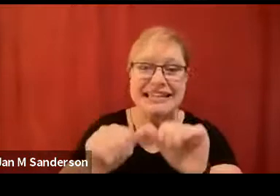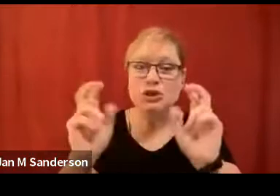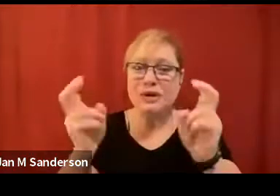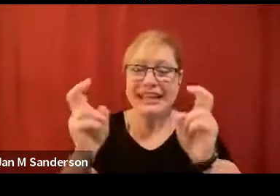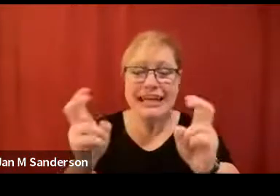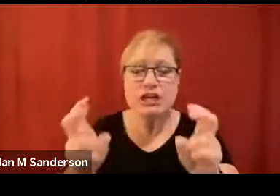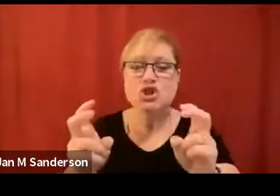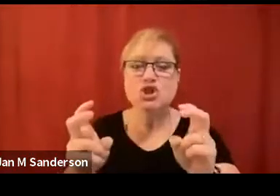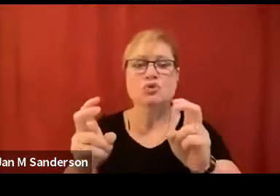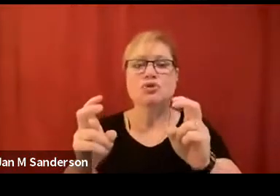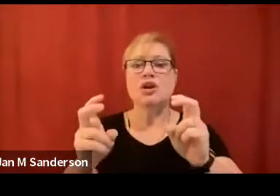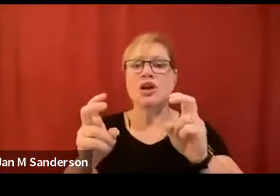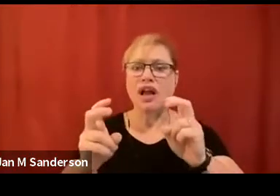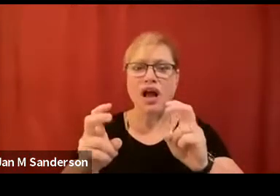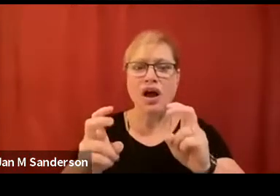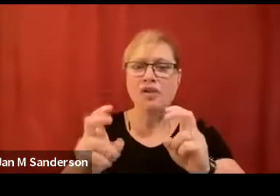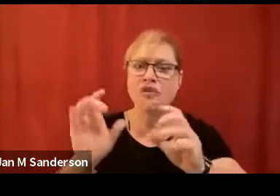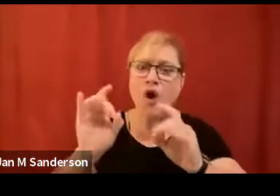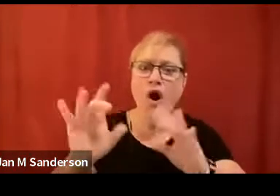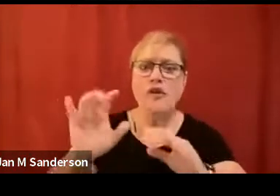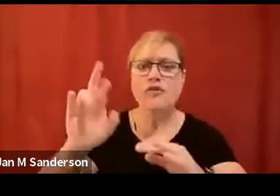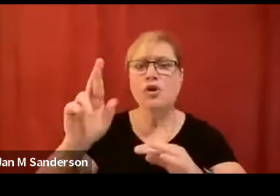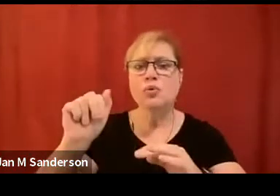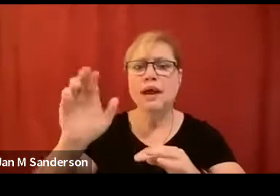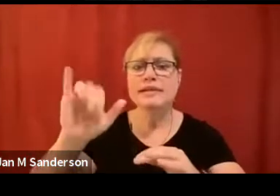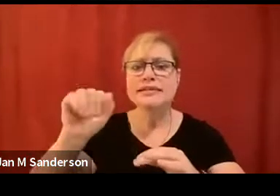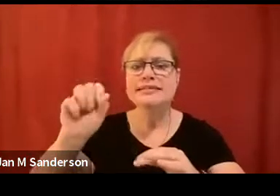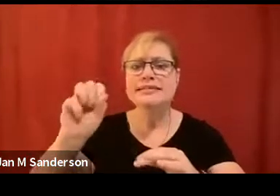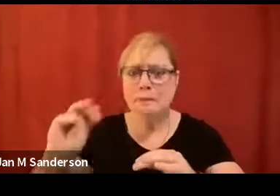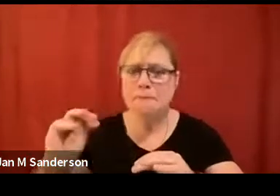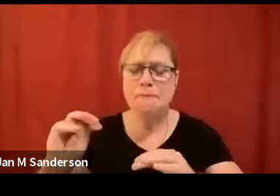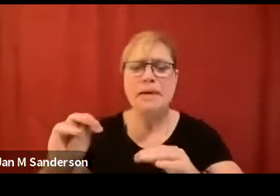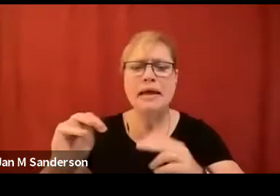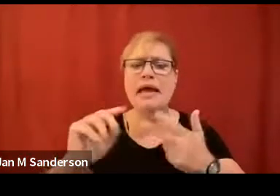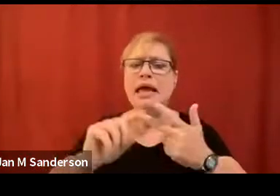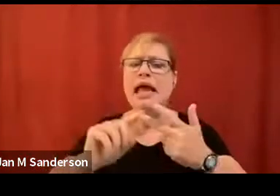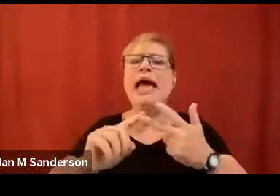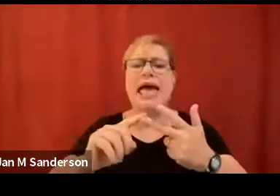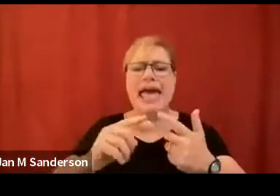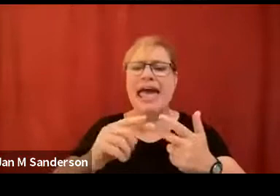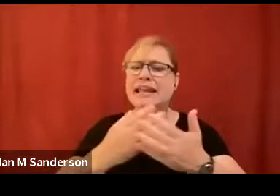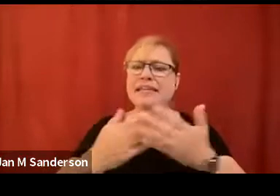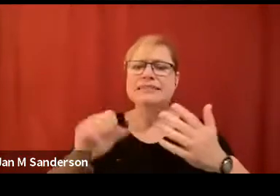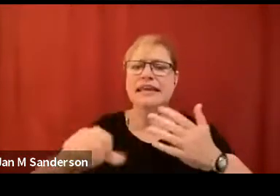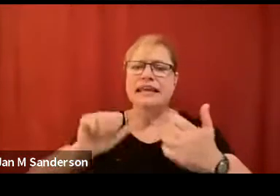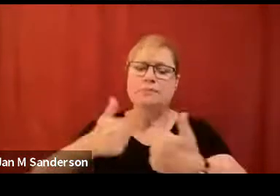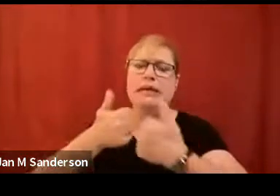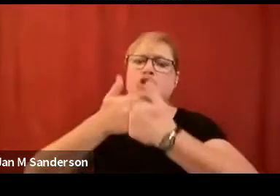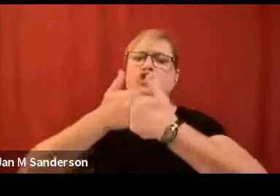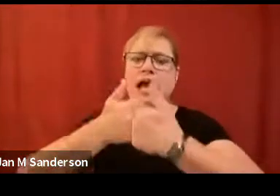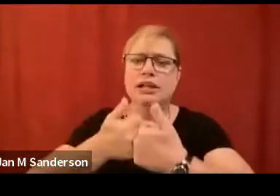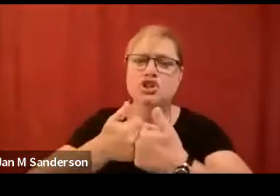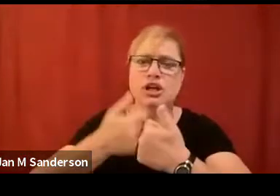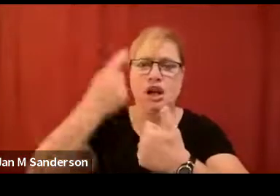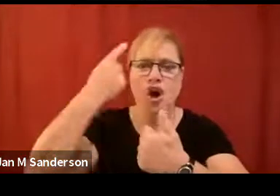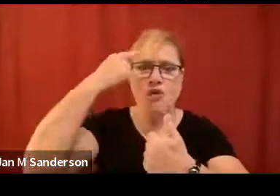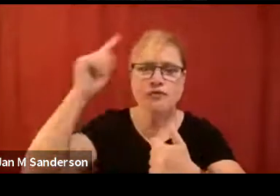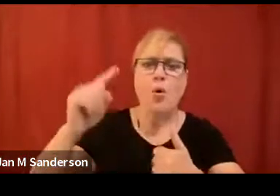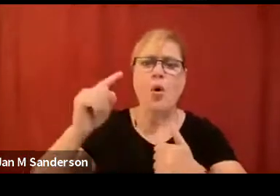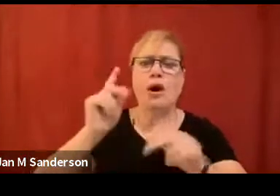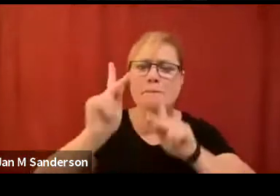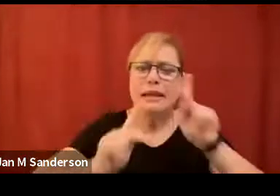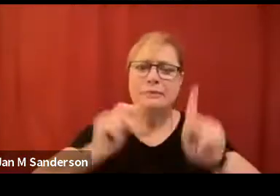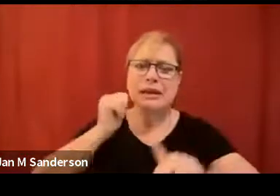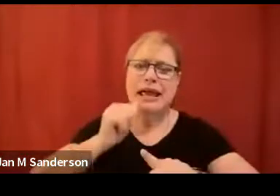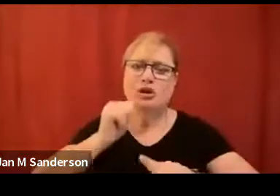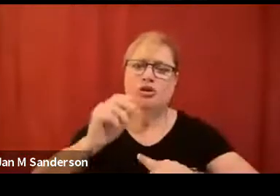and uprising and things that can be very challenging, particularly for students of color and girls of color to be navigating that way.